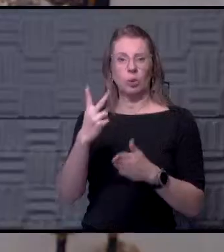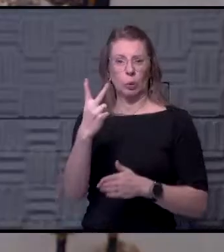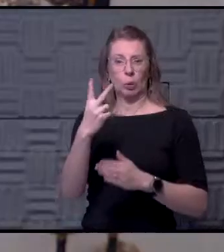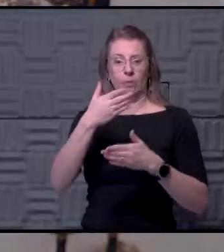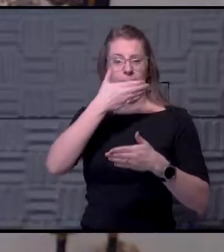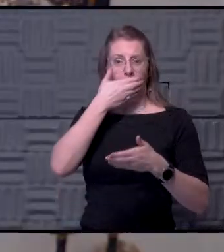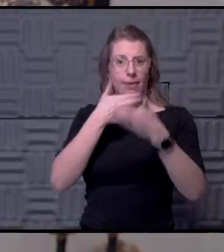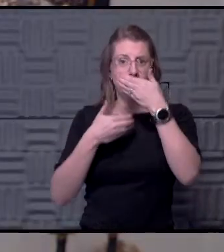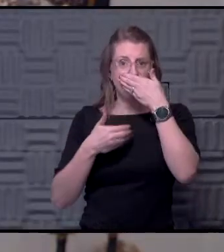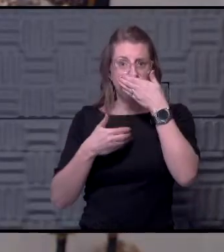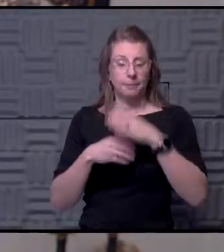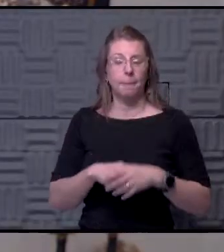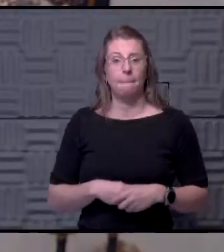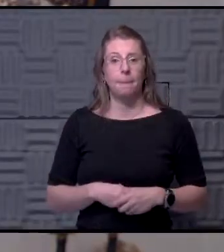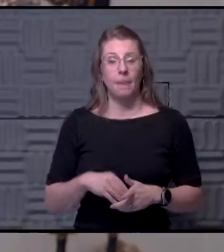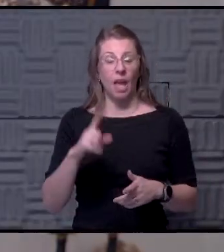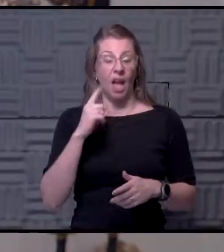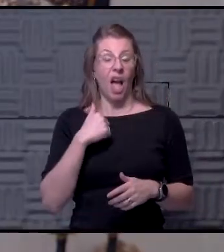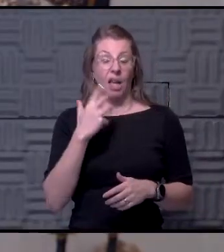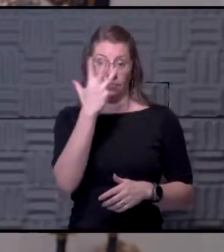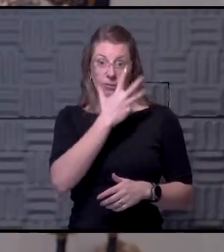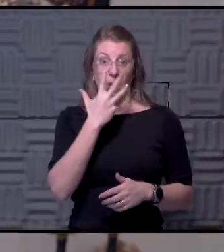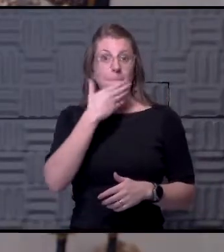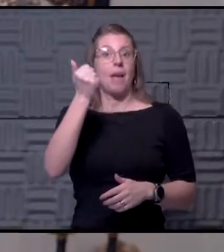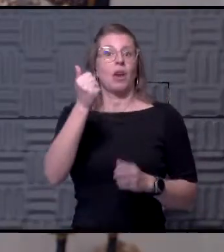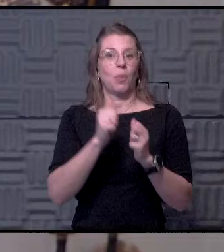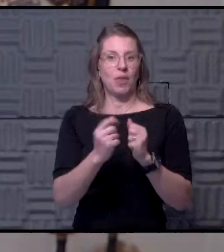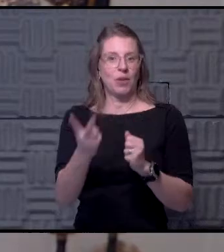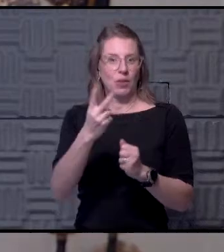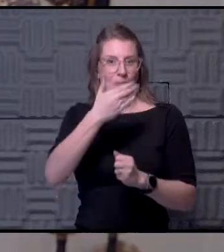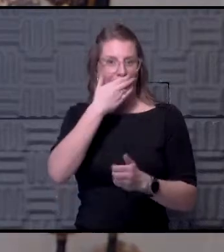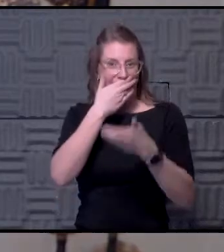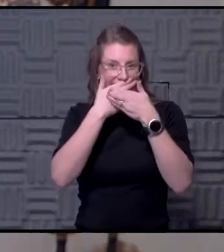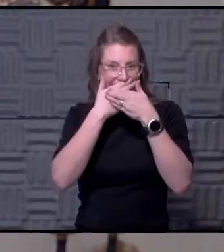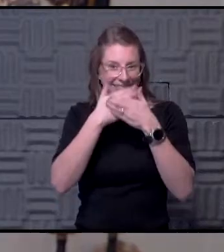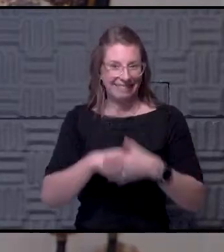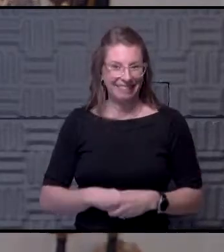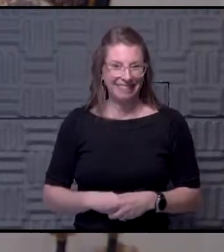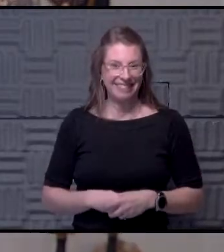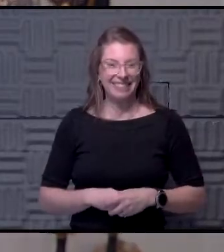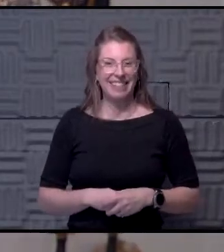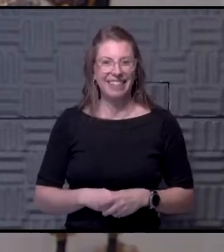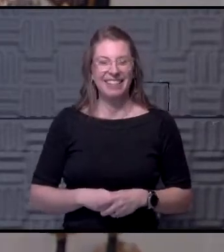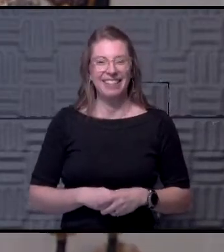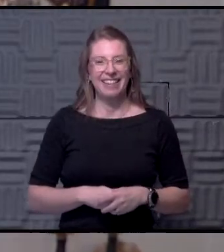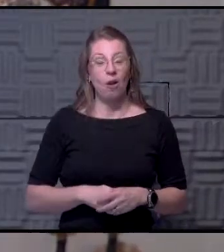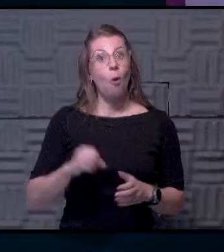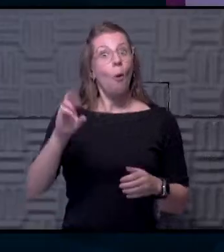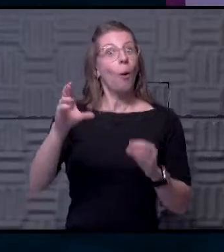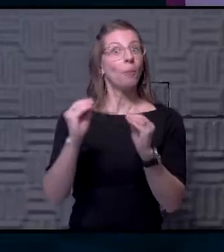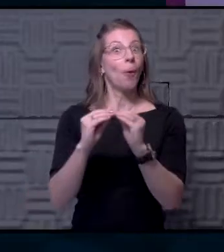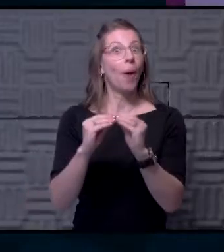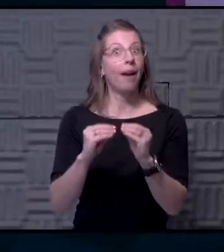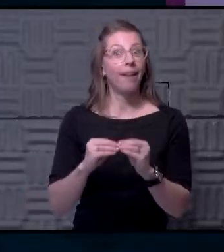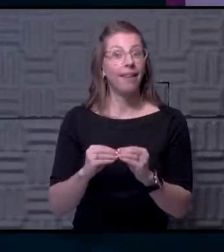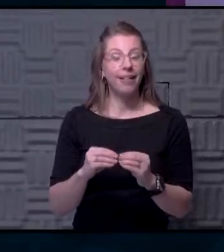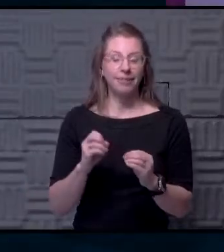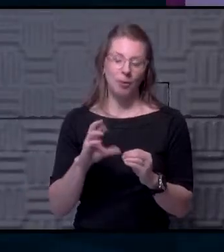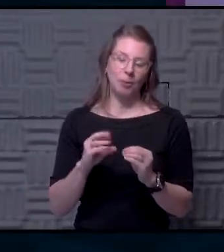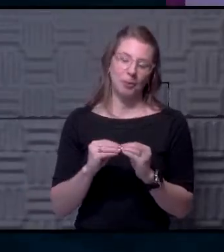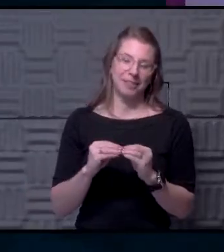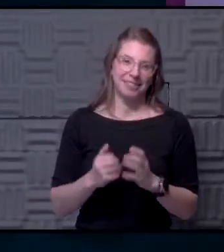Lee Norman, I look better with 2 masks on. or more. Or more, yeah.